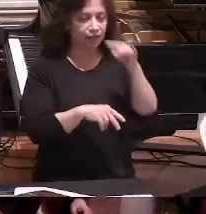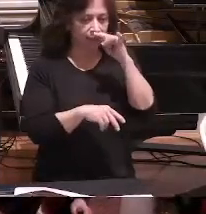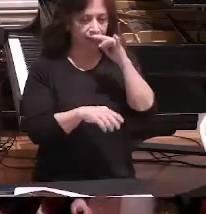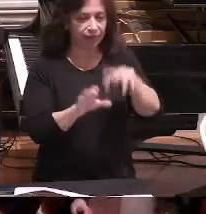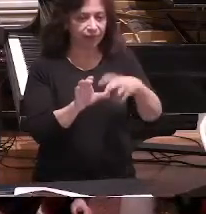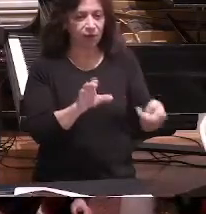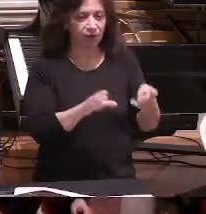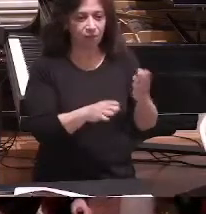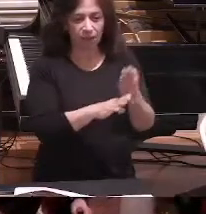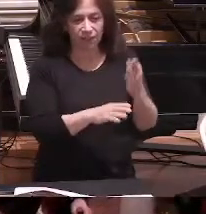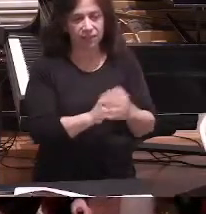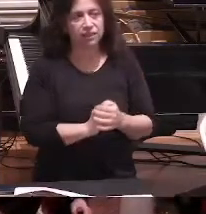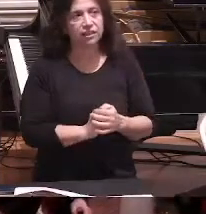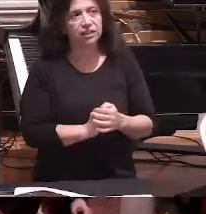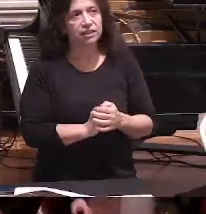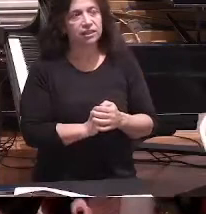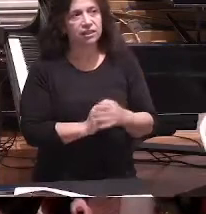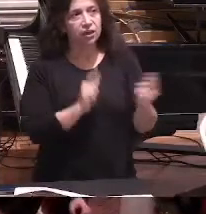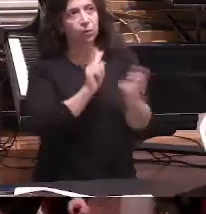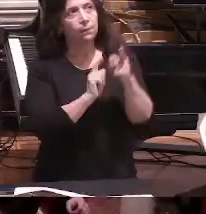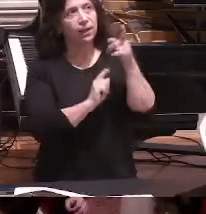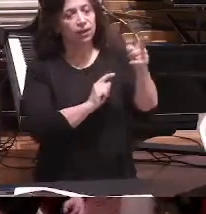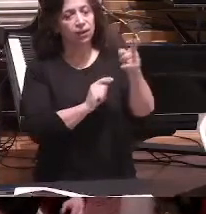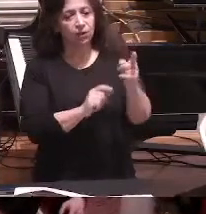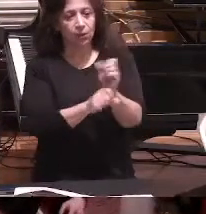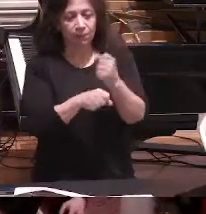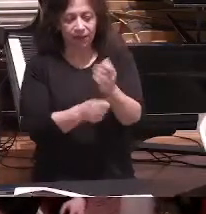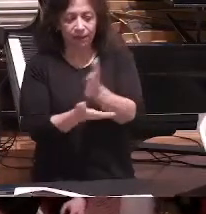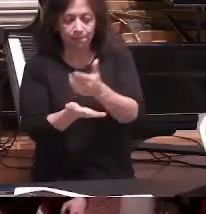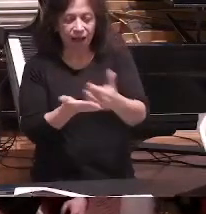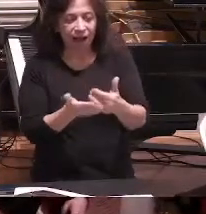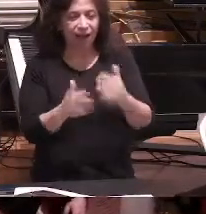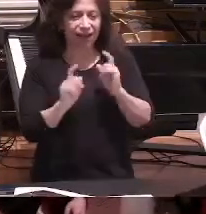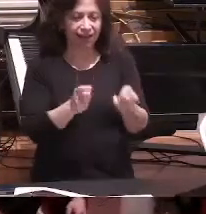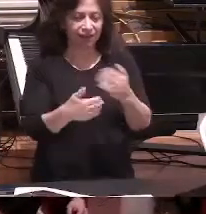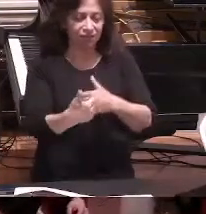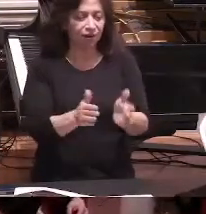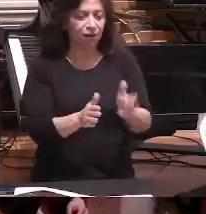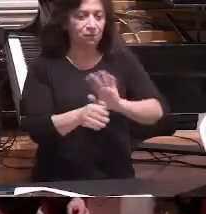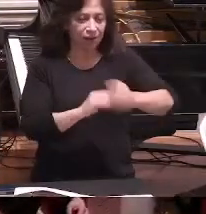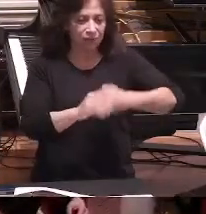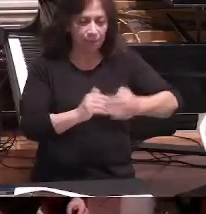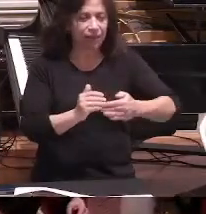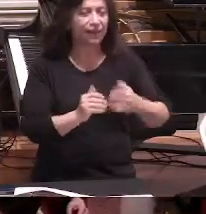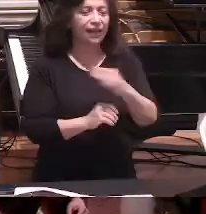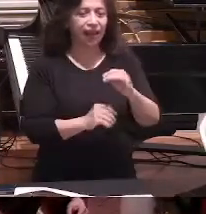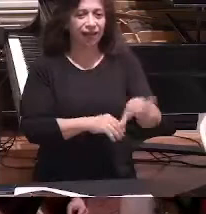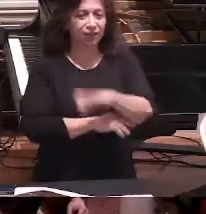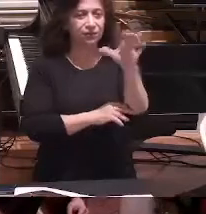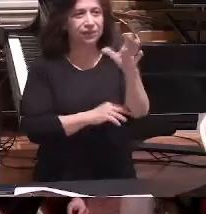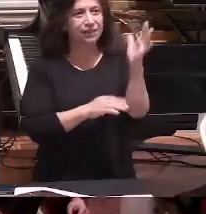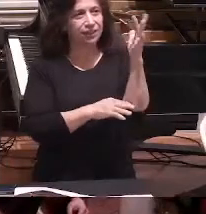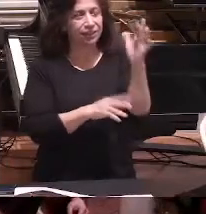bus. We meet you in our pie making and present wrapping and tree trimming. We meet you